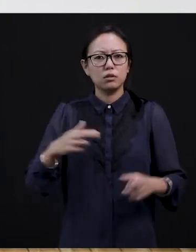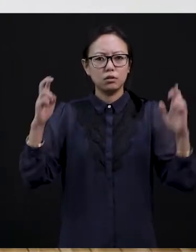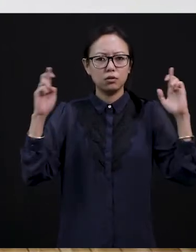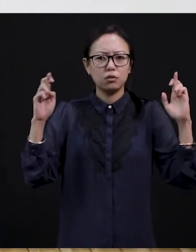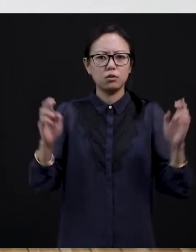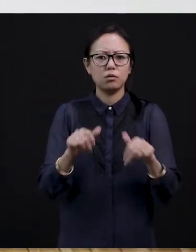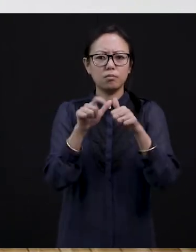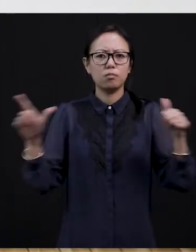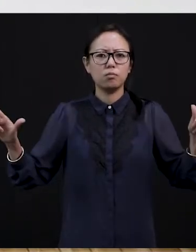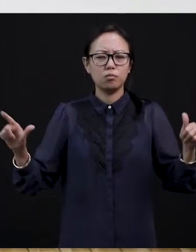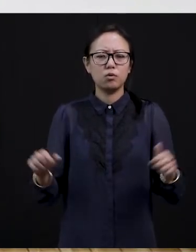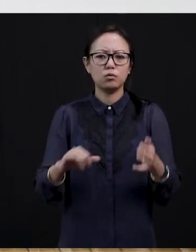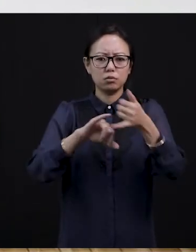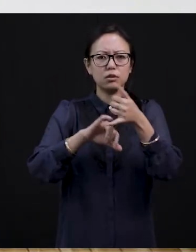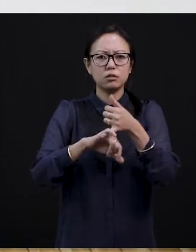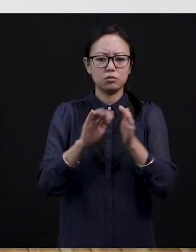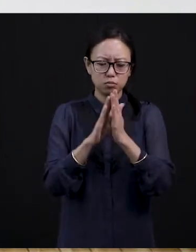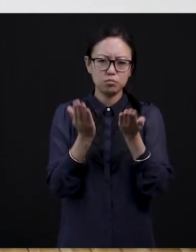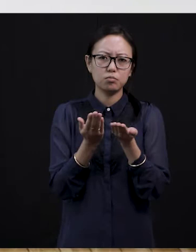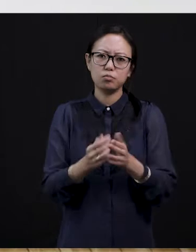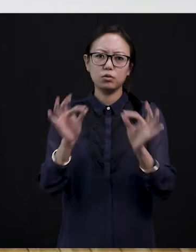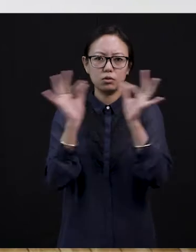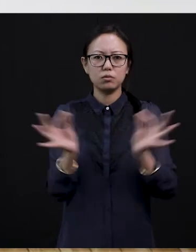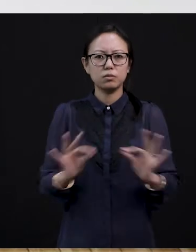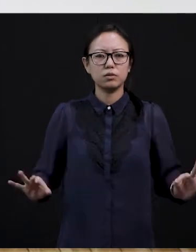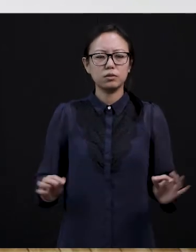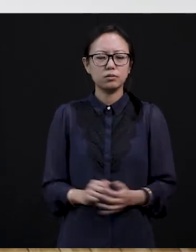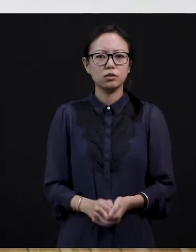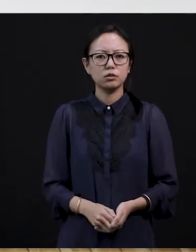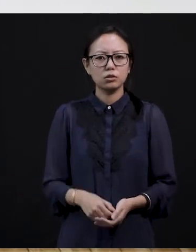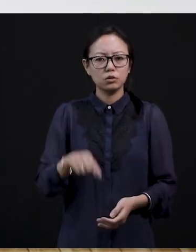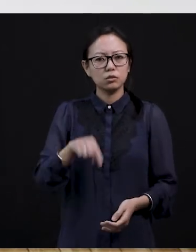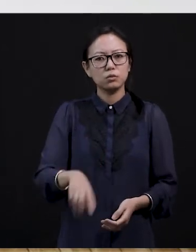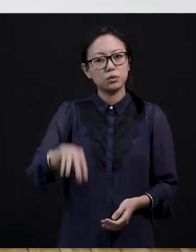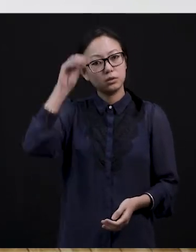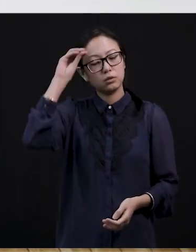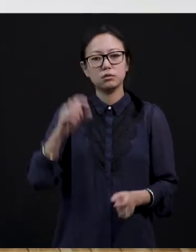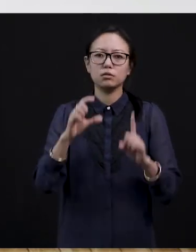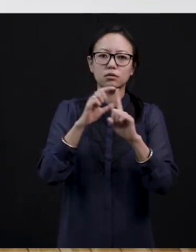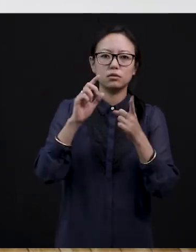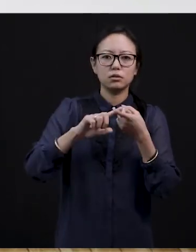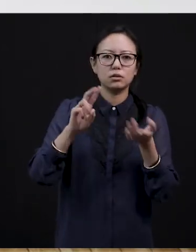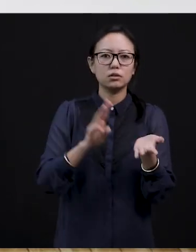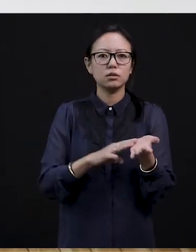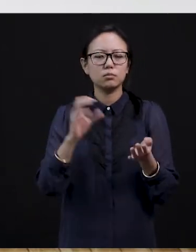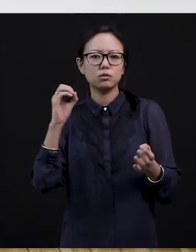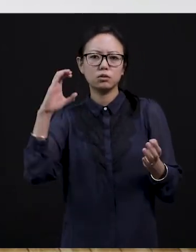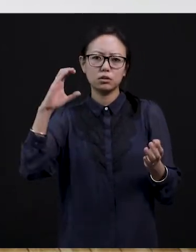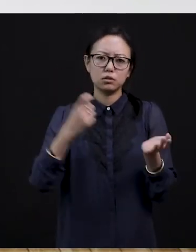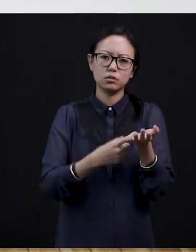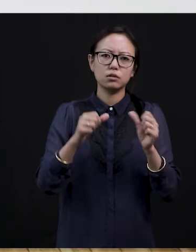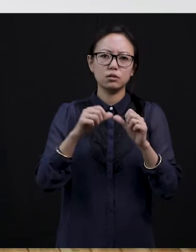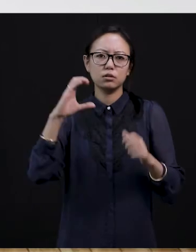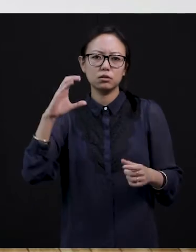social science textbook, and today's learning topic is going to be democracy. Now when I opened this textbook,